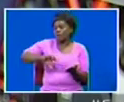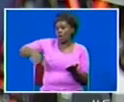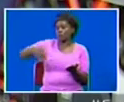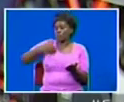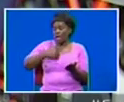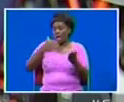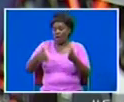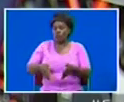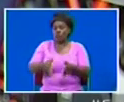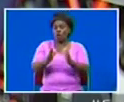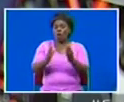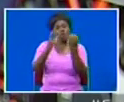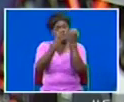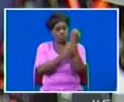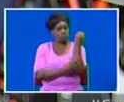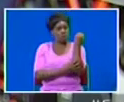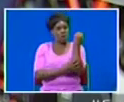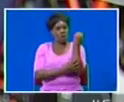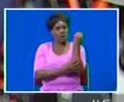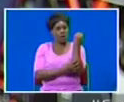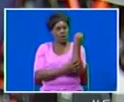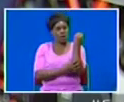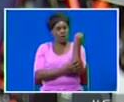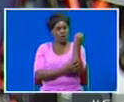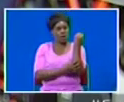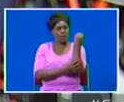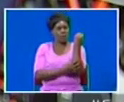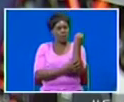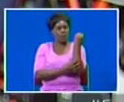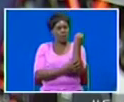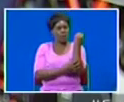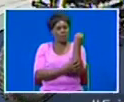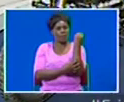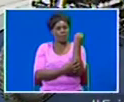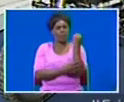difficult circumstances. Did it sound doable at that time when you started?